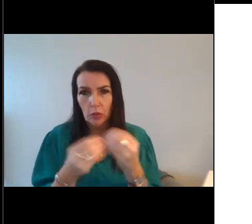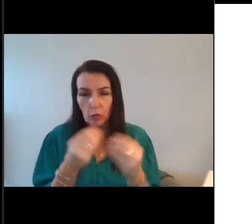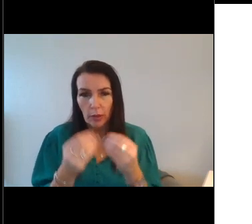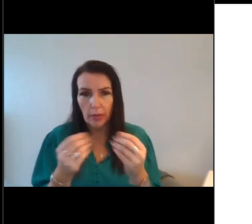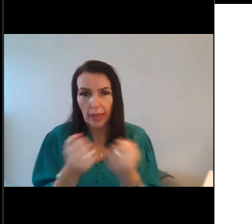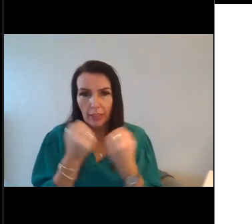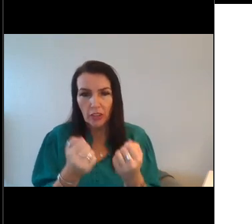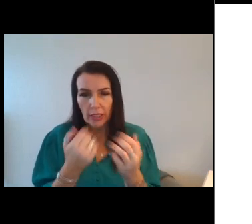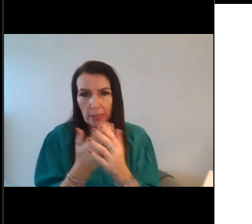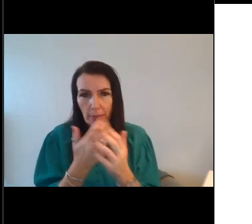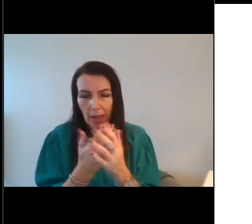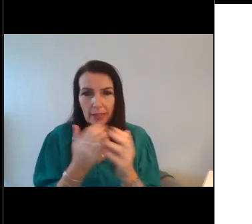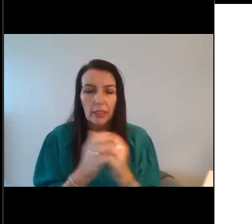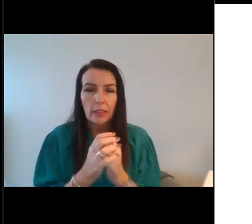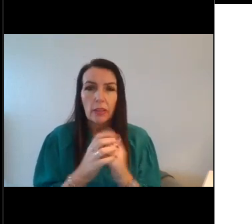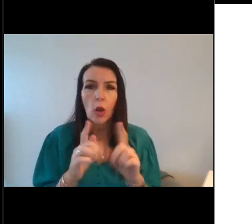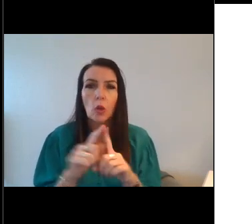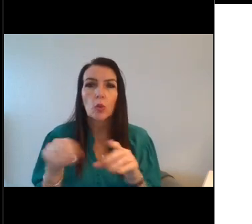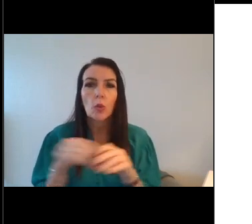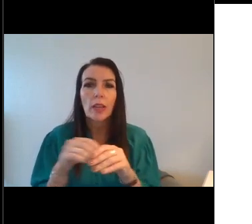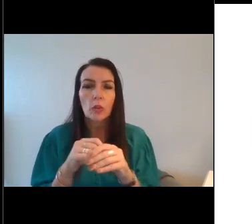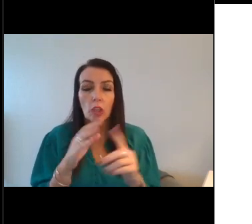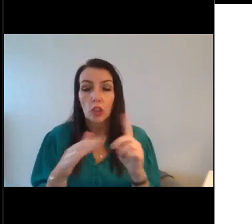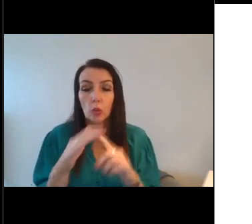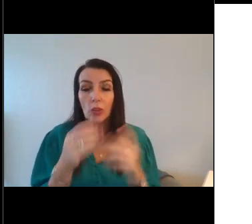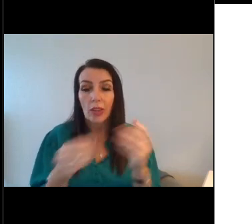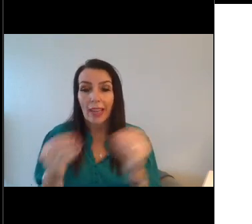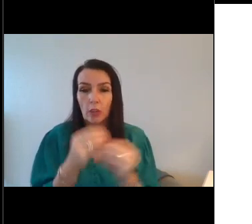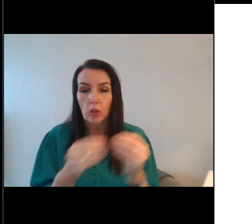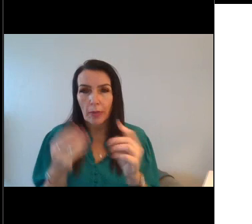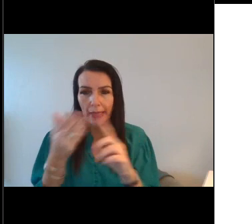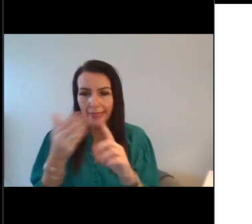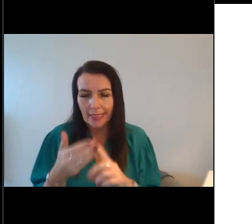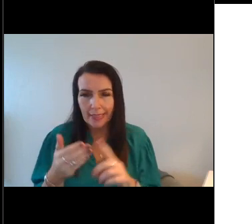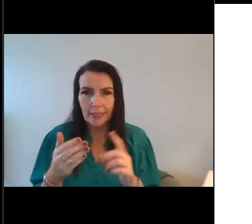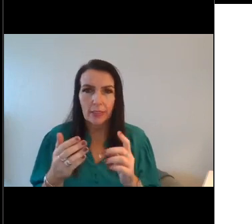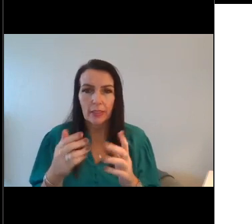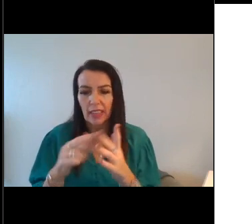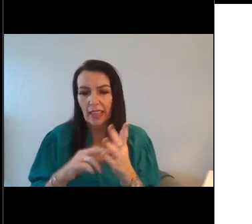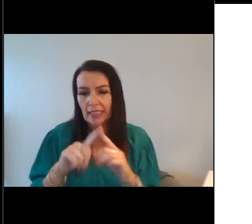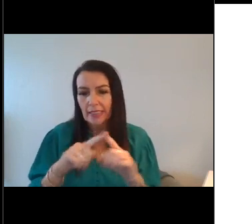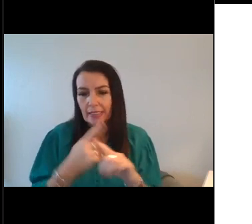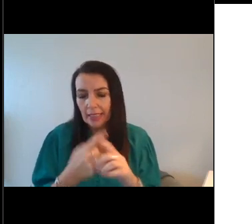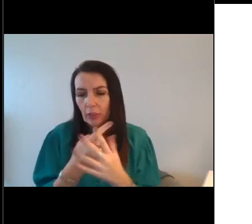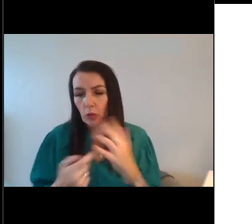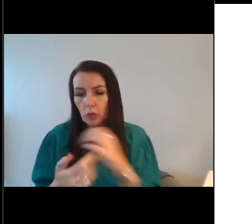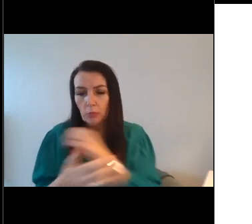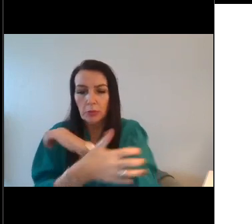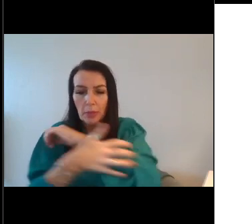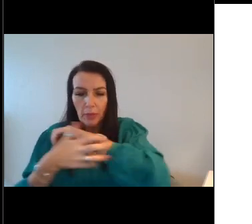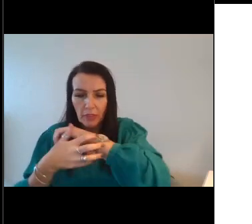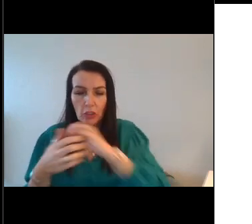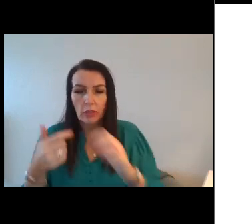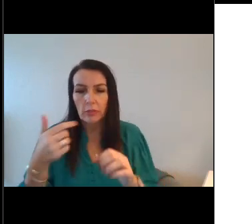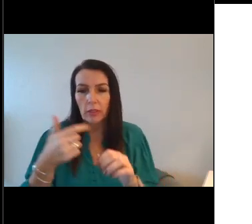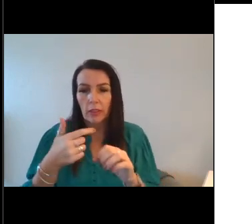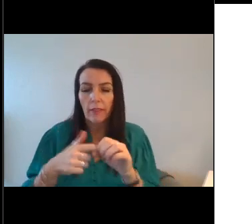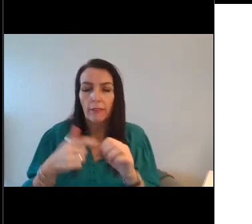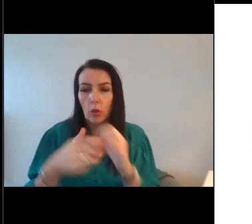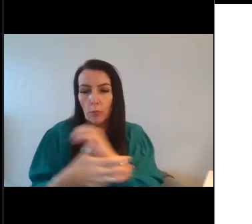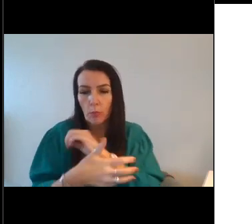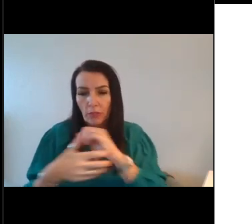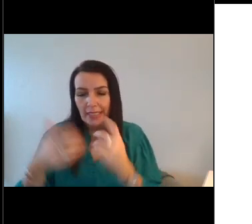emissions. And then it also includes some socioeconomic indicators, so things like the index of multiple deprivation, fuel poverty statistics,